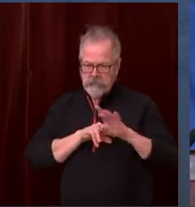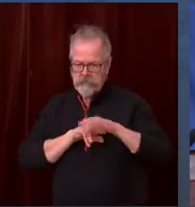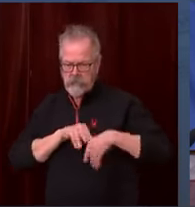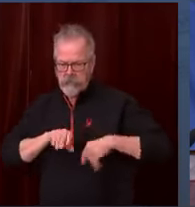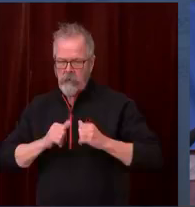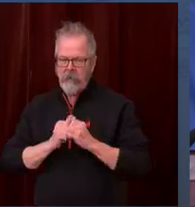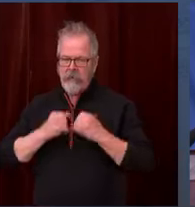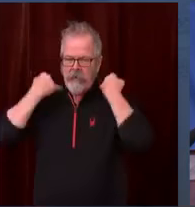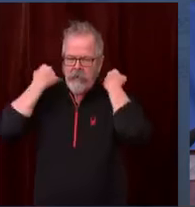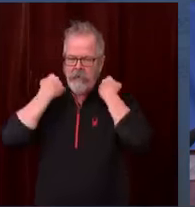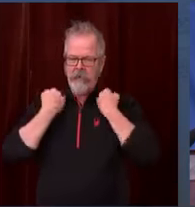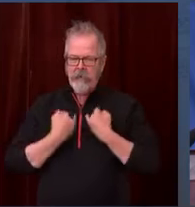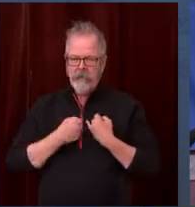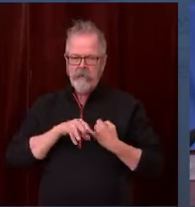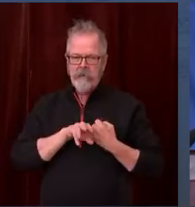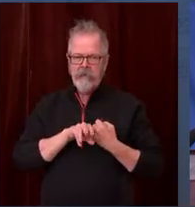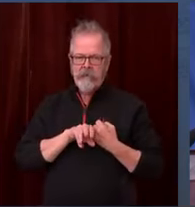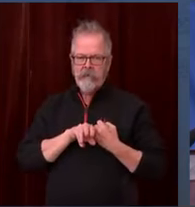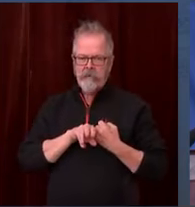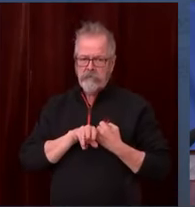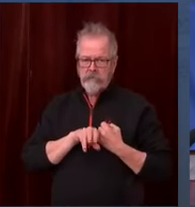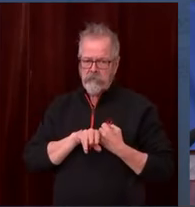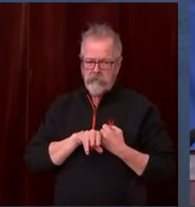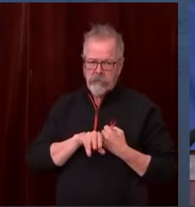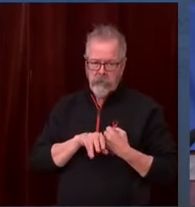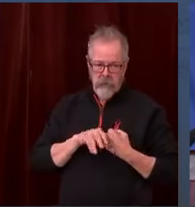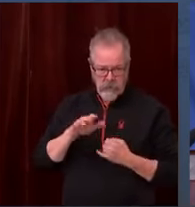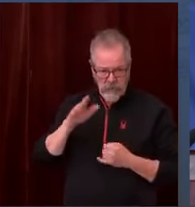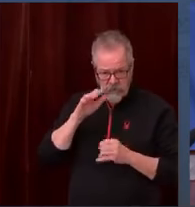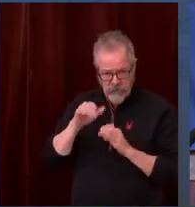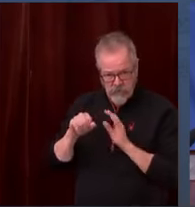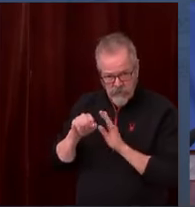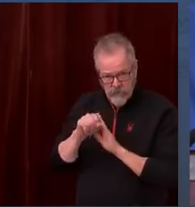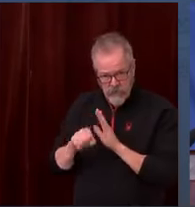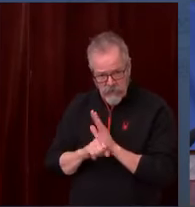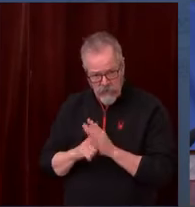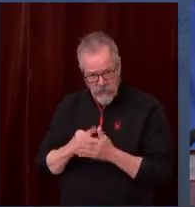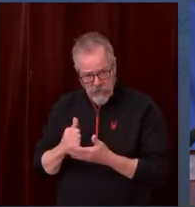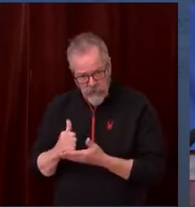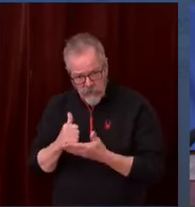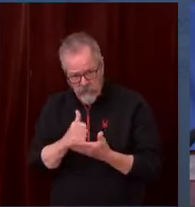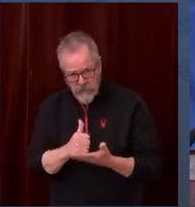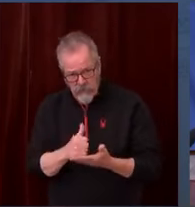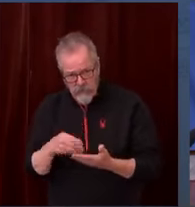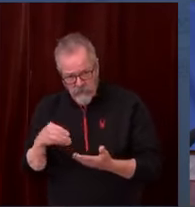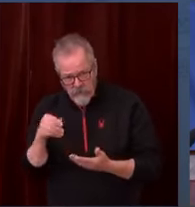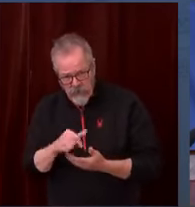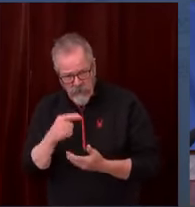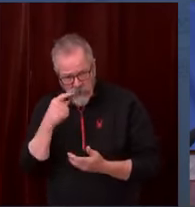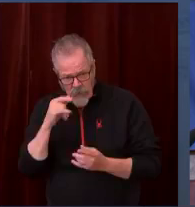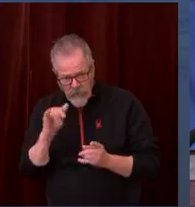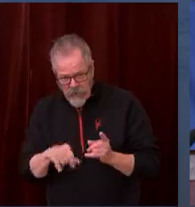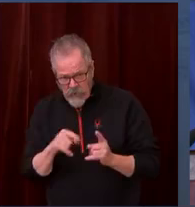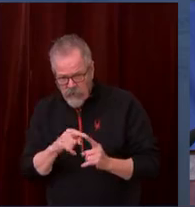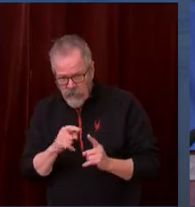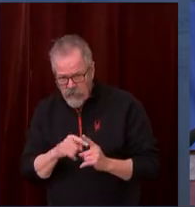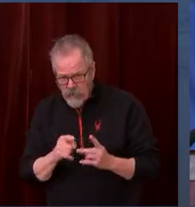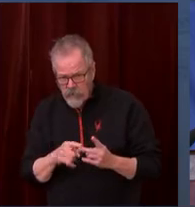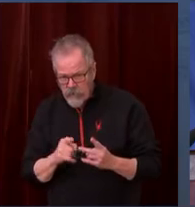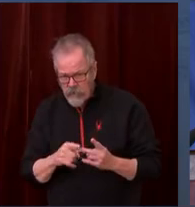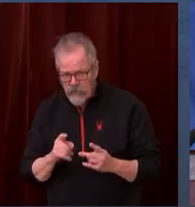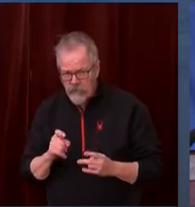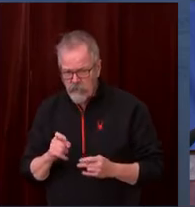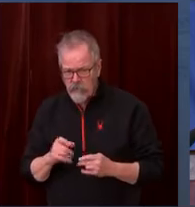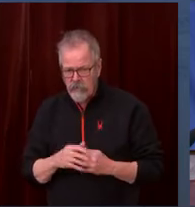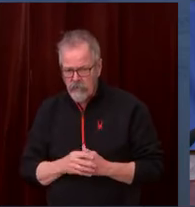it? Well, I think this independent investigation will help, obviously. I'm open to consideration of those